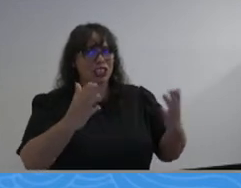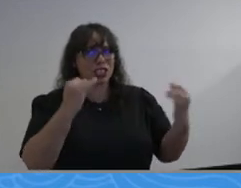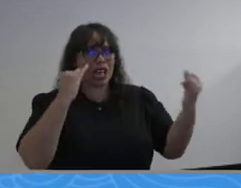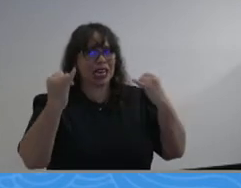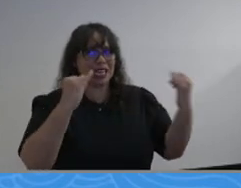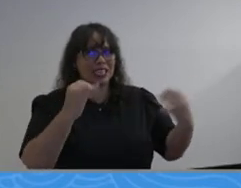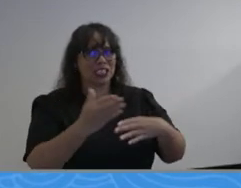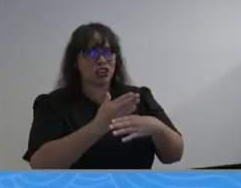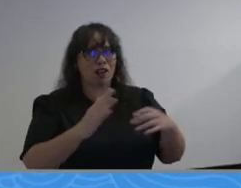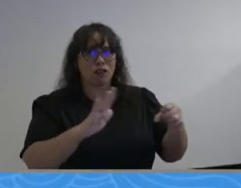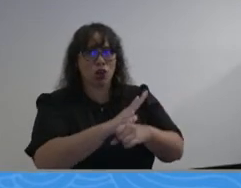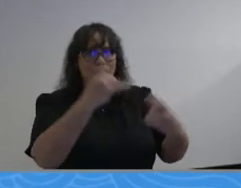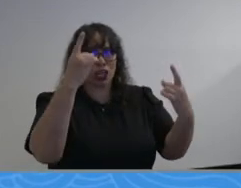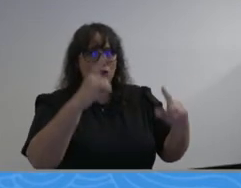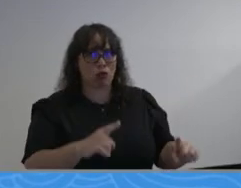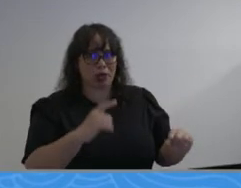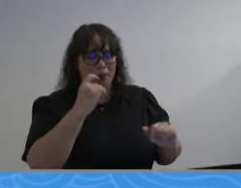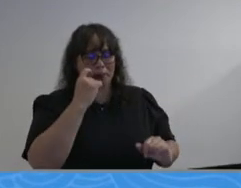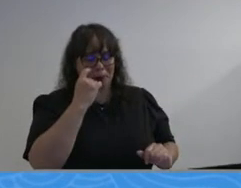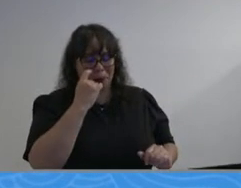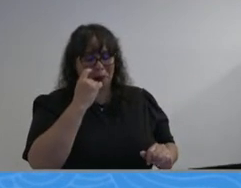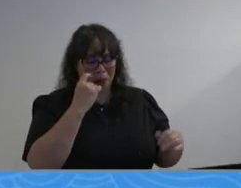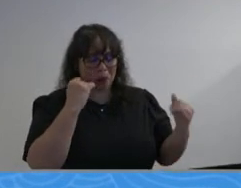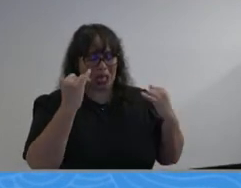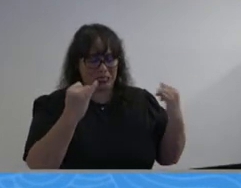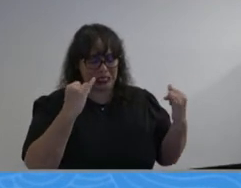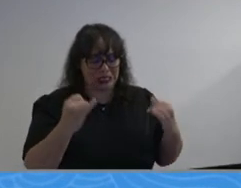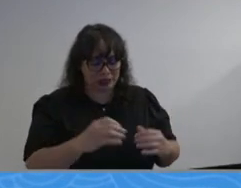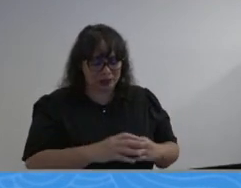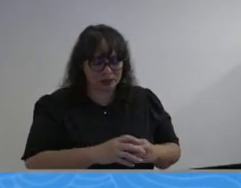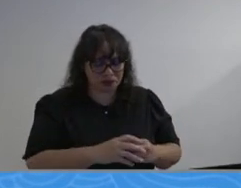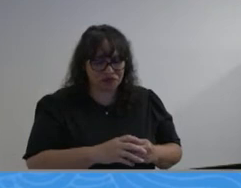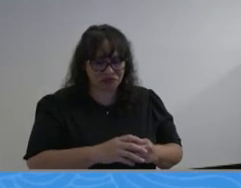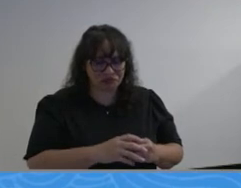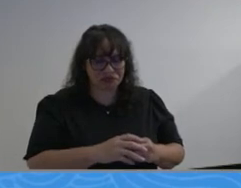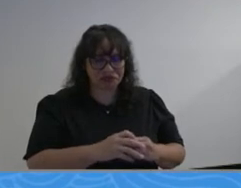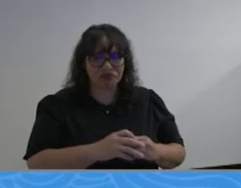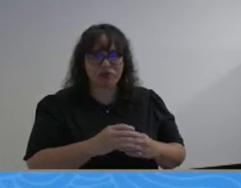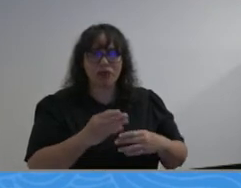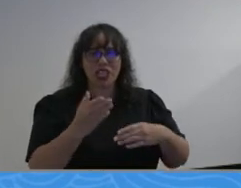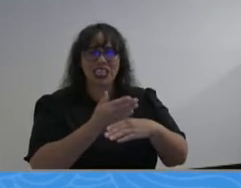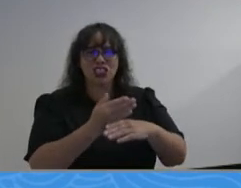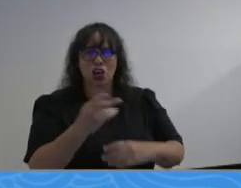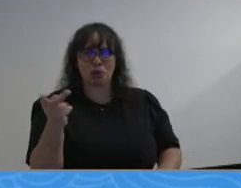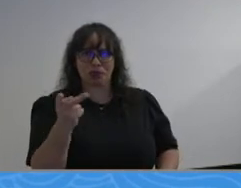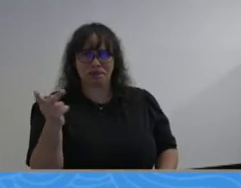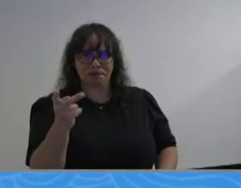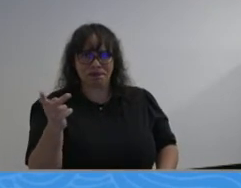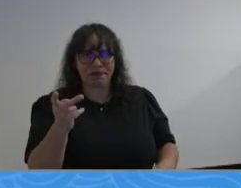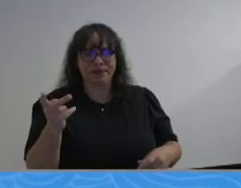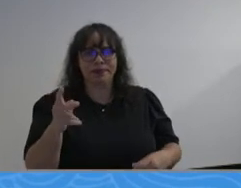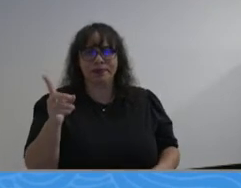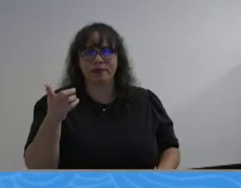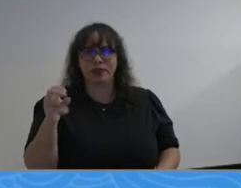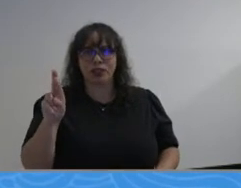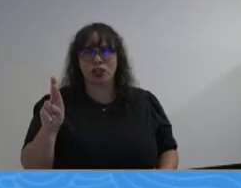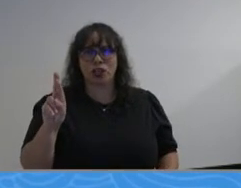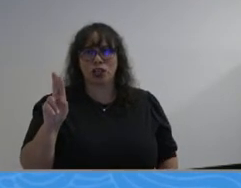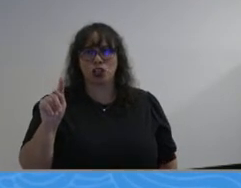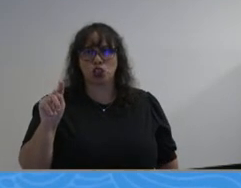shared. I fully agree with the ideas that were shared by both Dr. Tabari and by Ms.